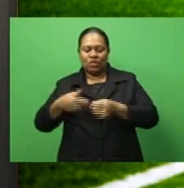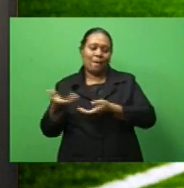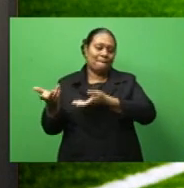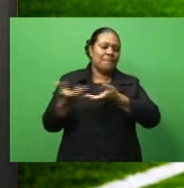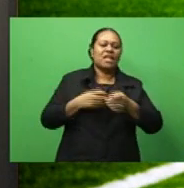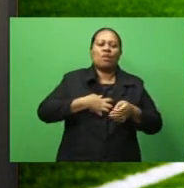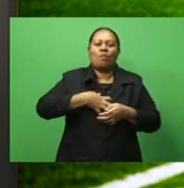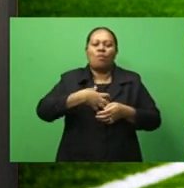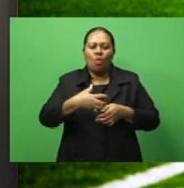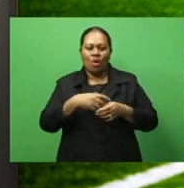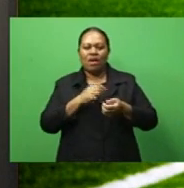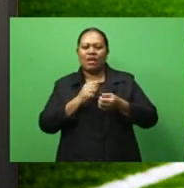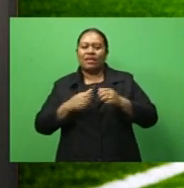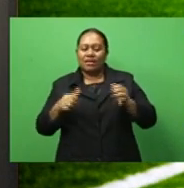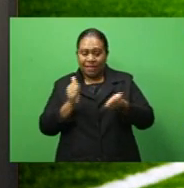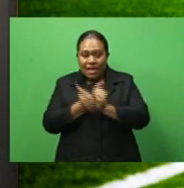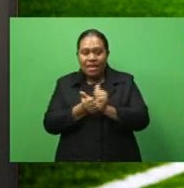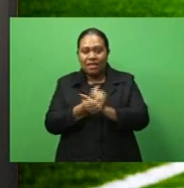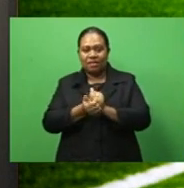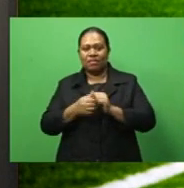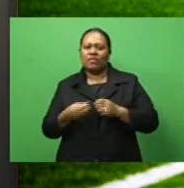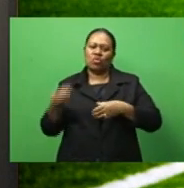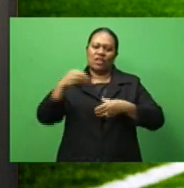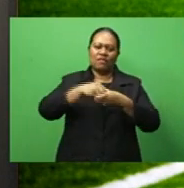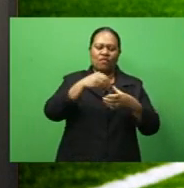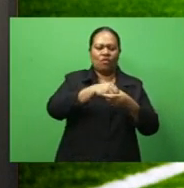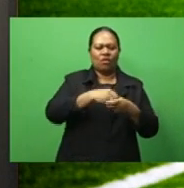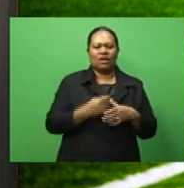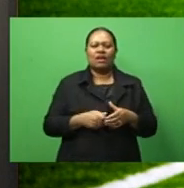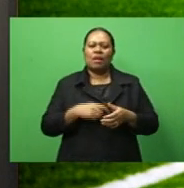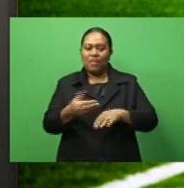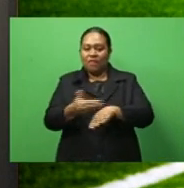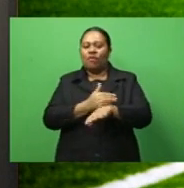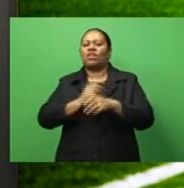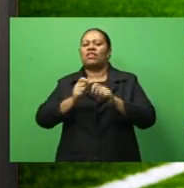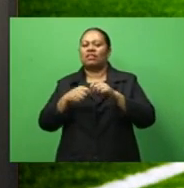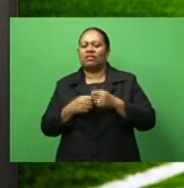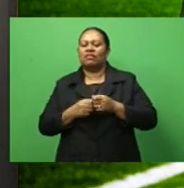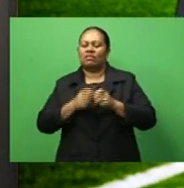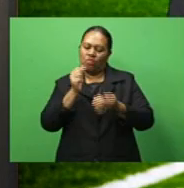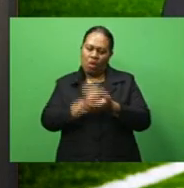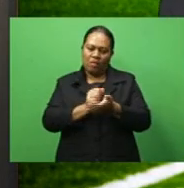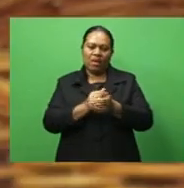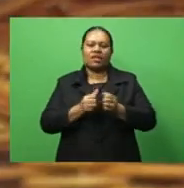games as possible once domestic competitions resume next month. Karatavi reports.